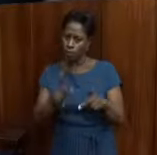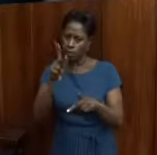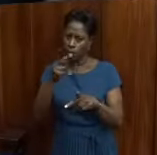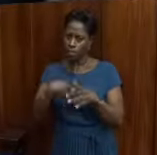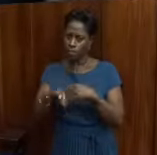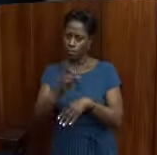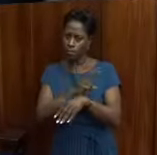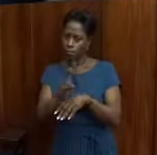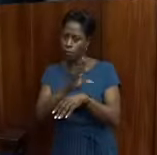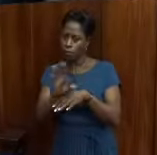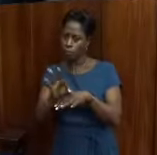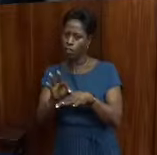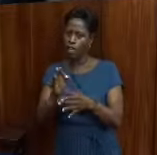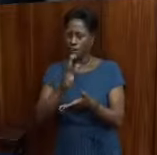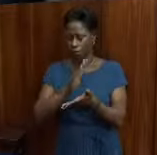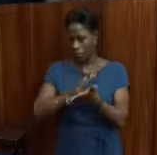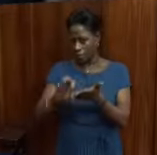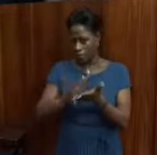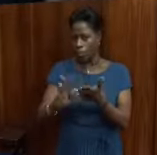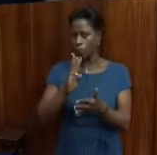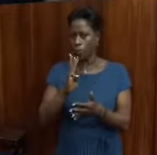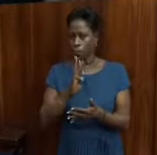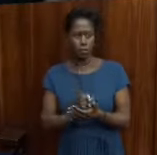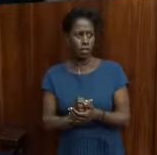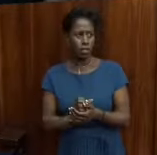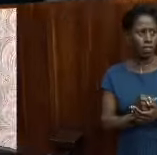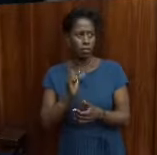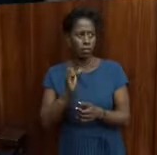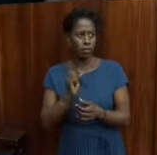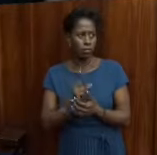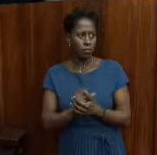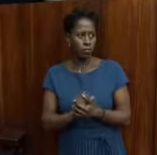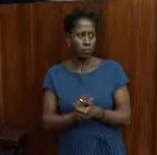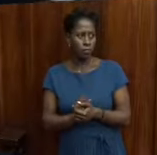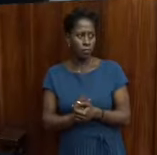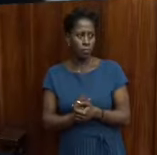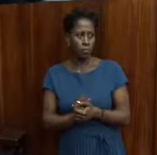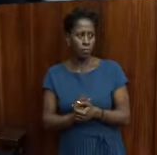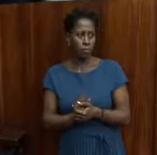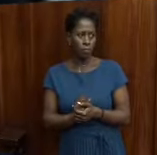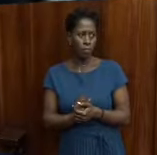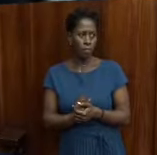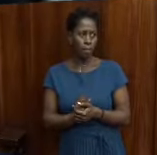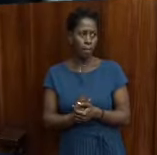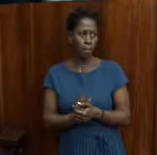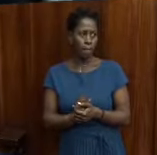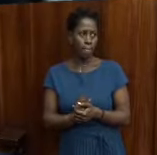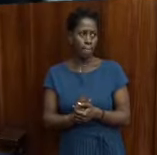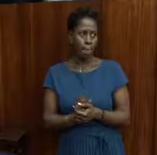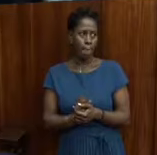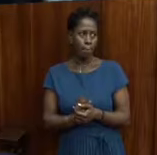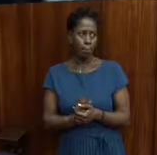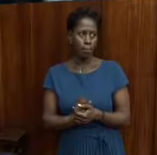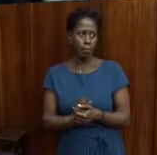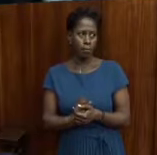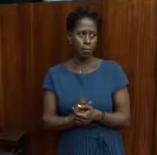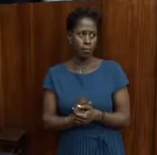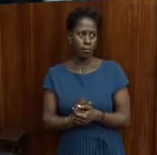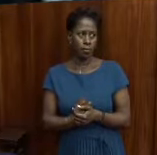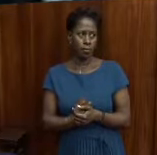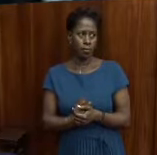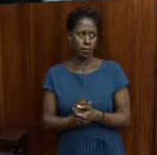water intakes, installation of a treatment plant, and 3 pumping stations, as well as consultancies on